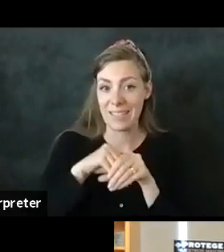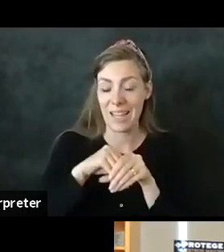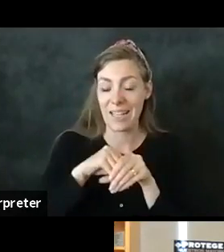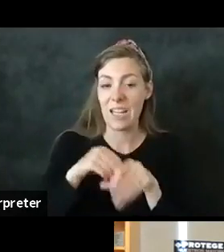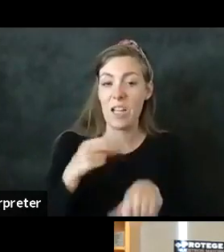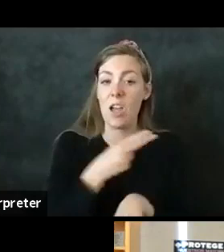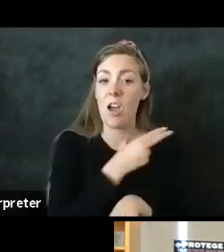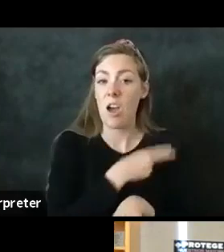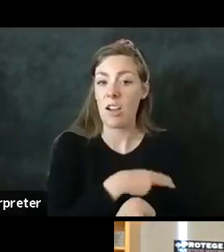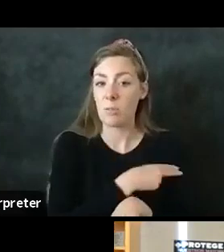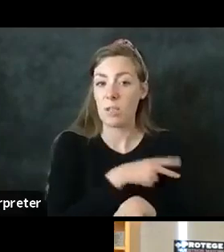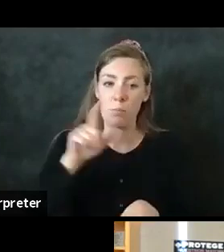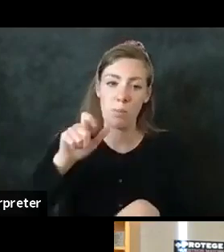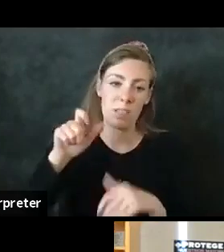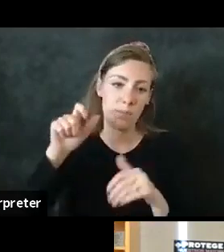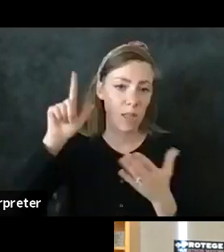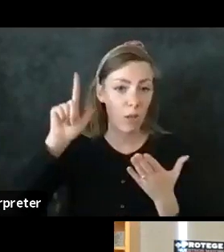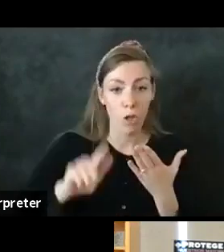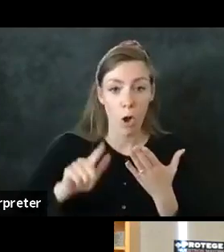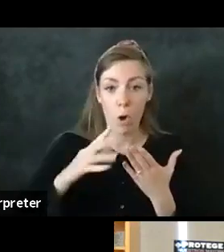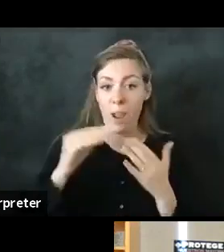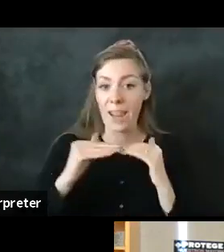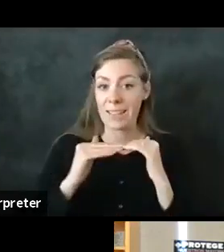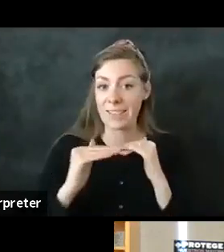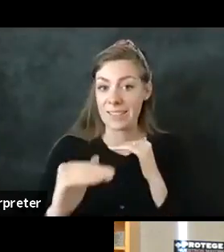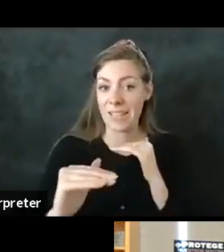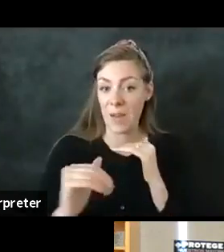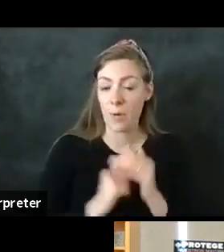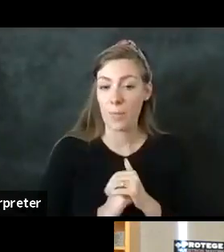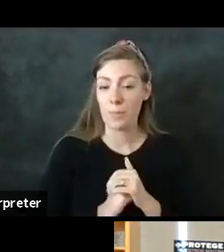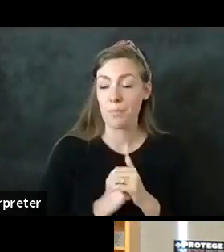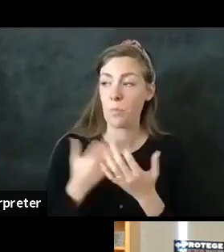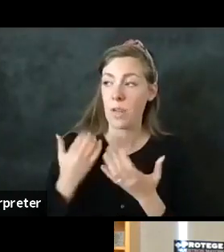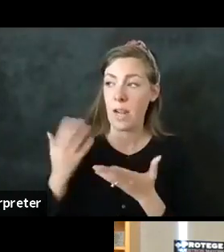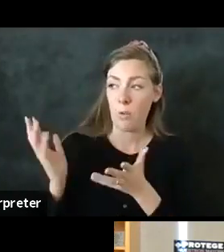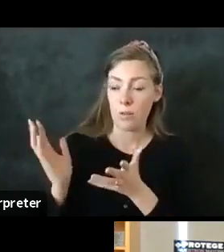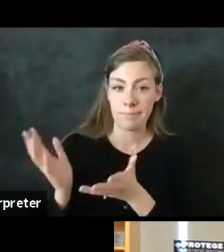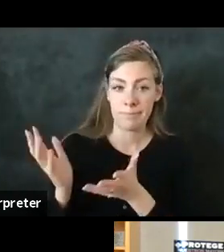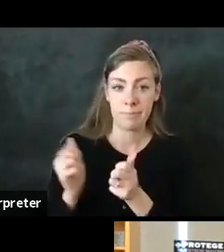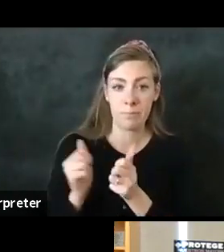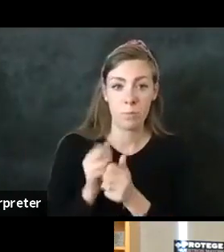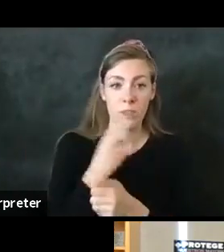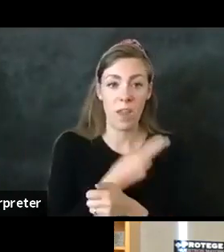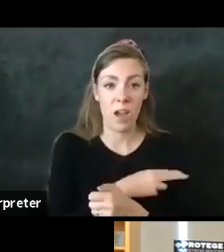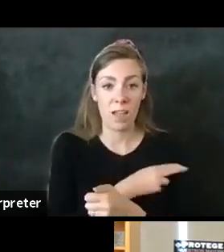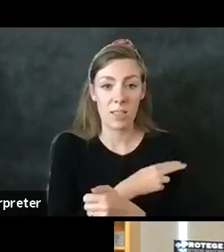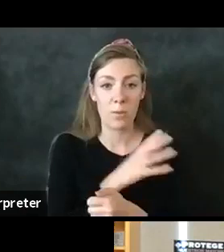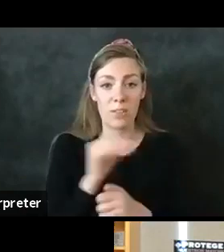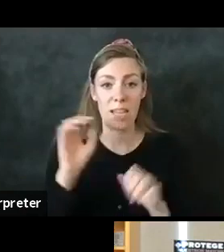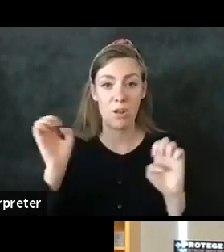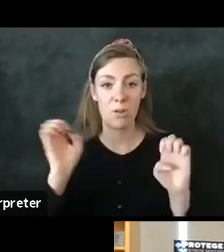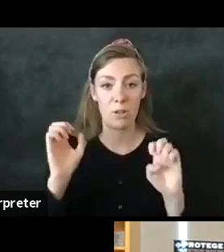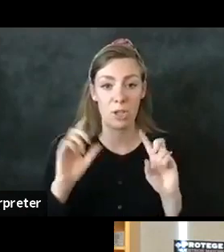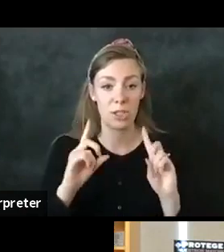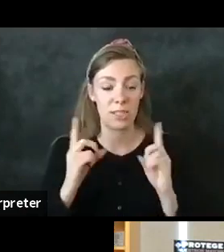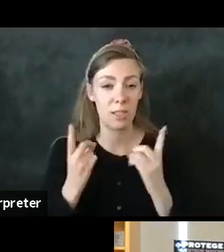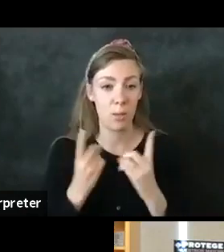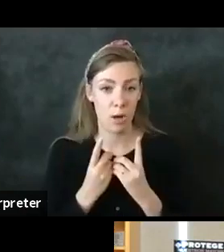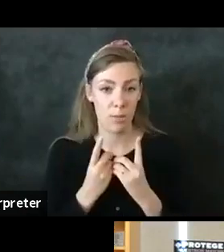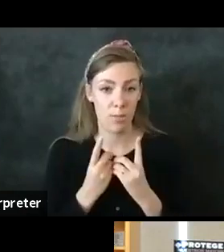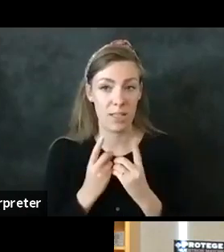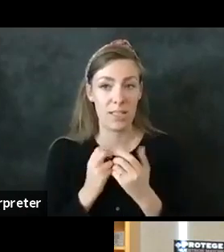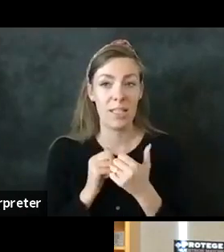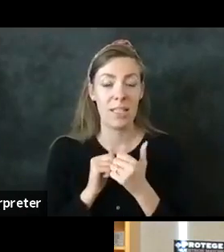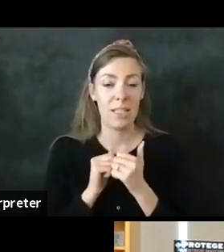must be low and stable. We are now in discussions with our local hospitals and our emergency department physicians and how we